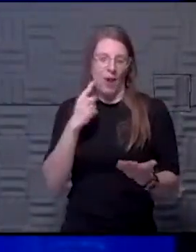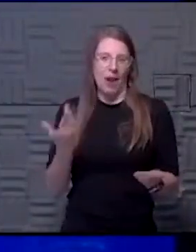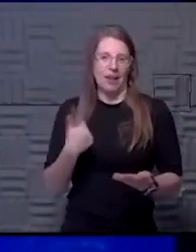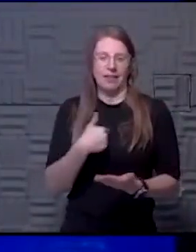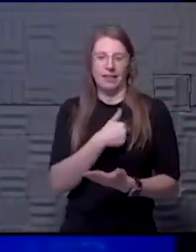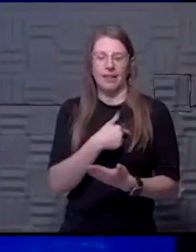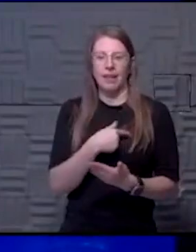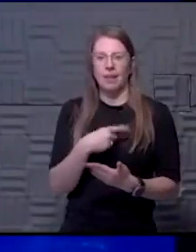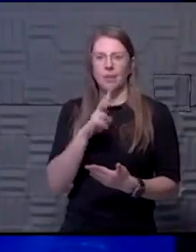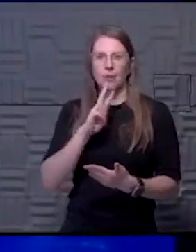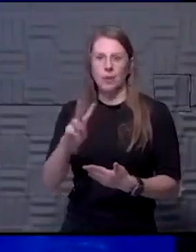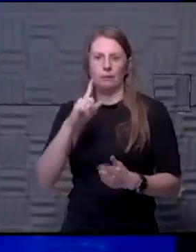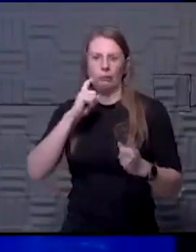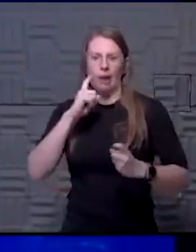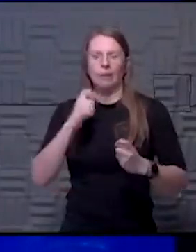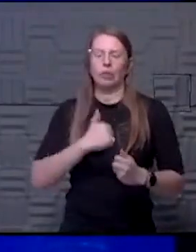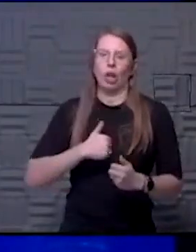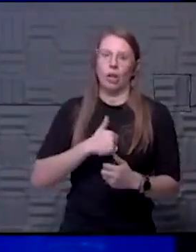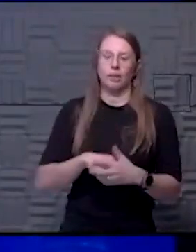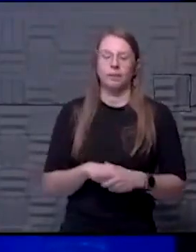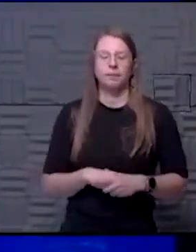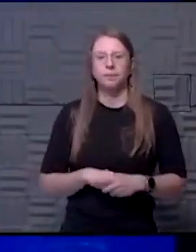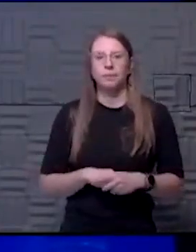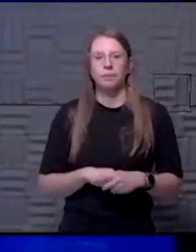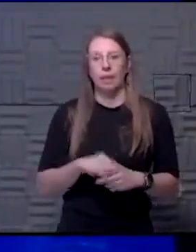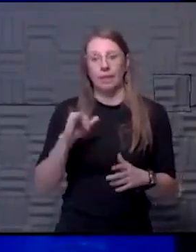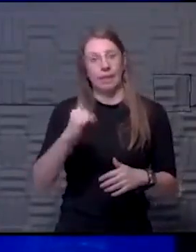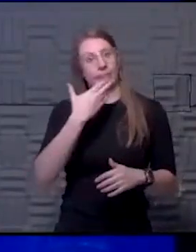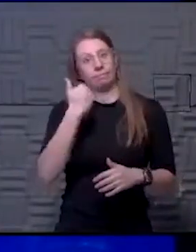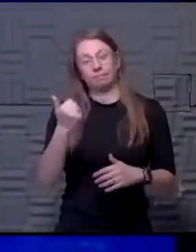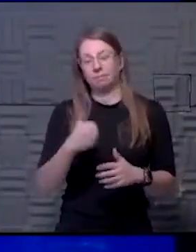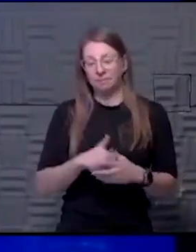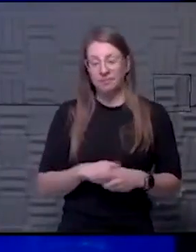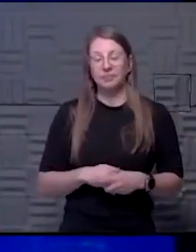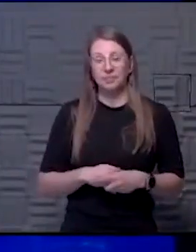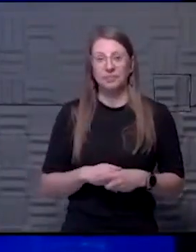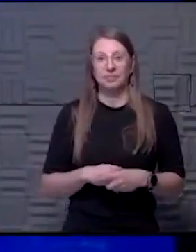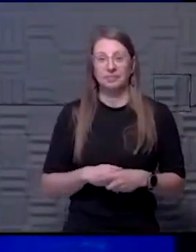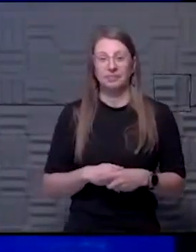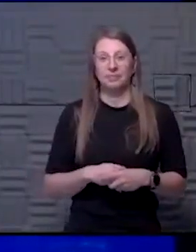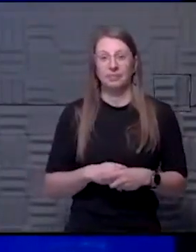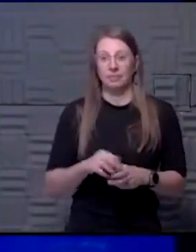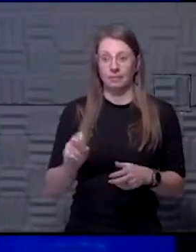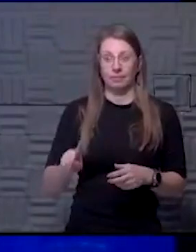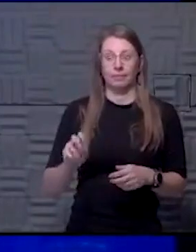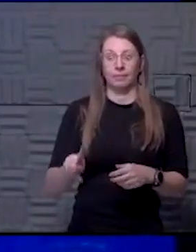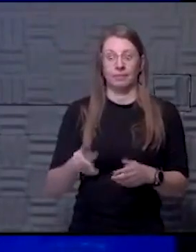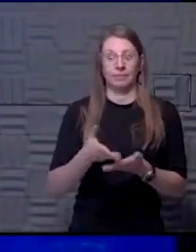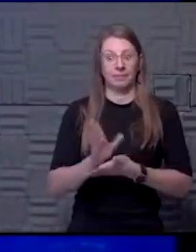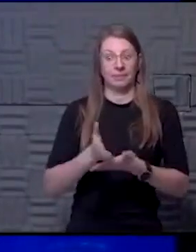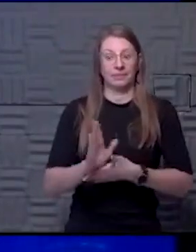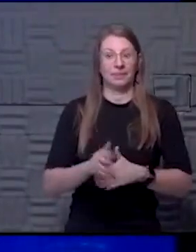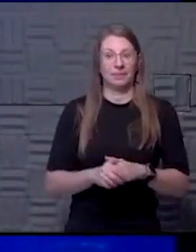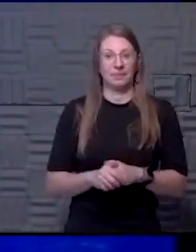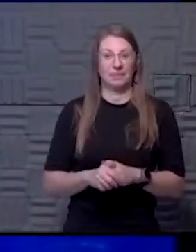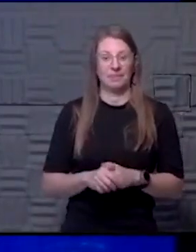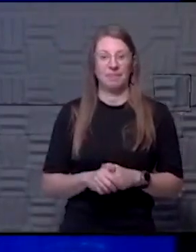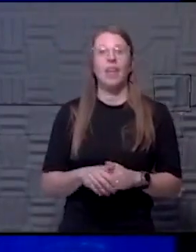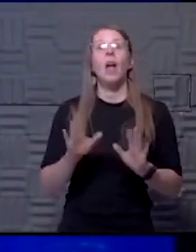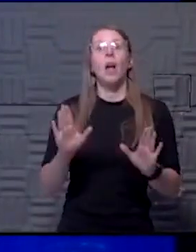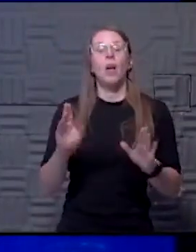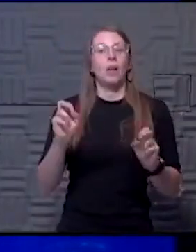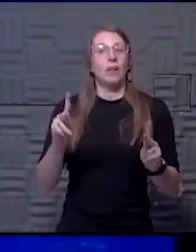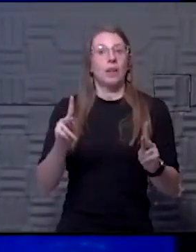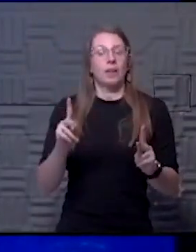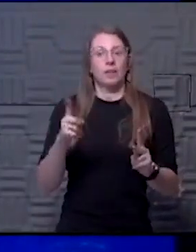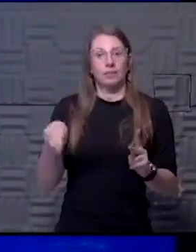2-year-old's crying right now, so I apologize about that, too. That's the best. Okay. All right. Just 1 second here. So you